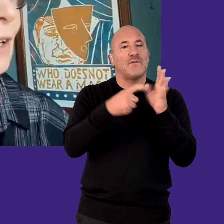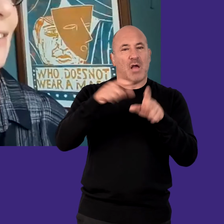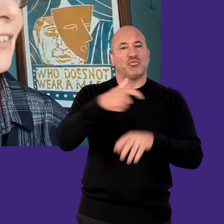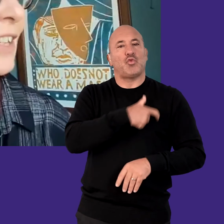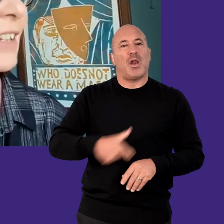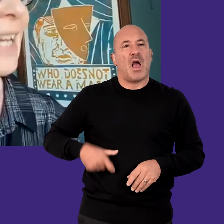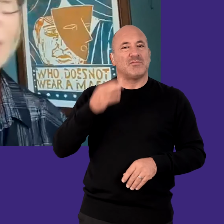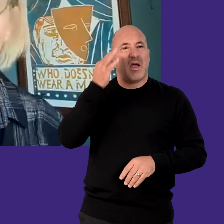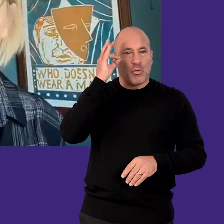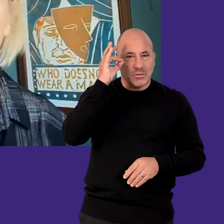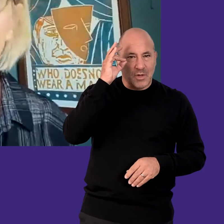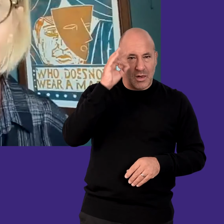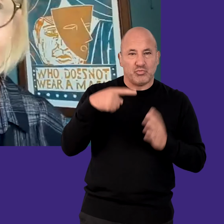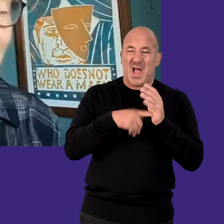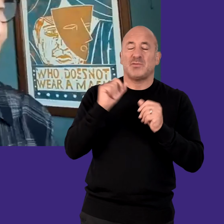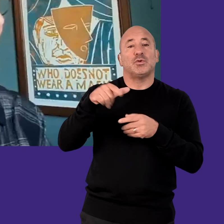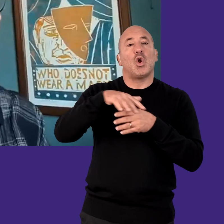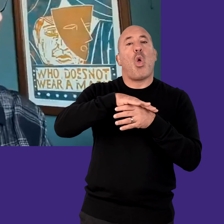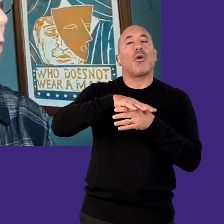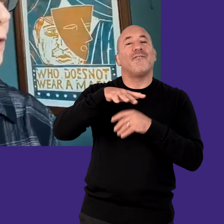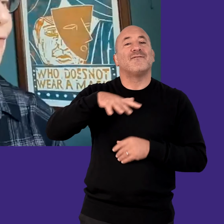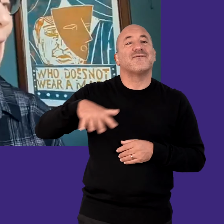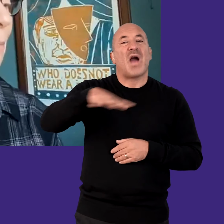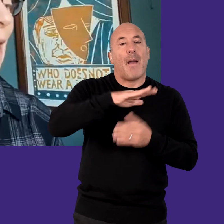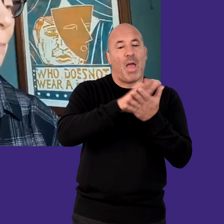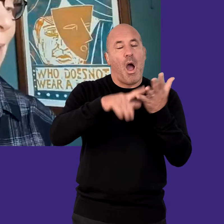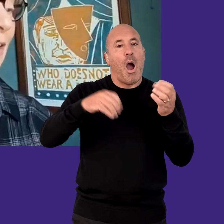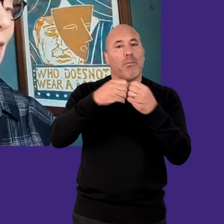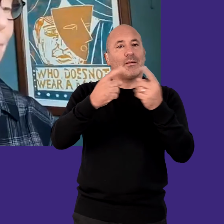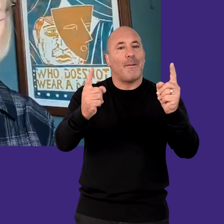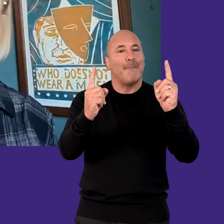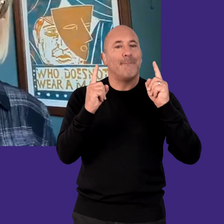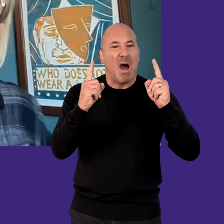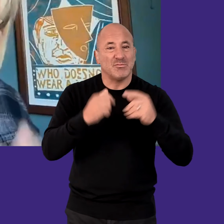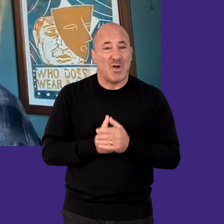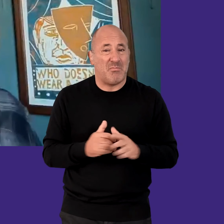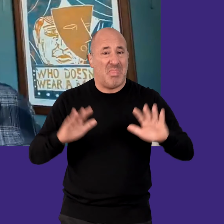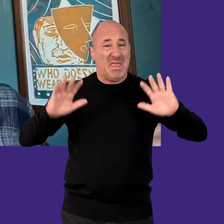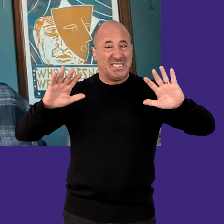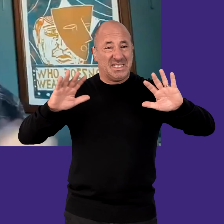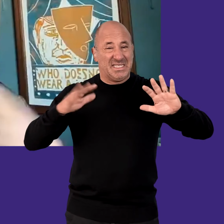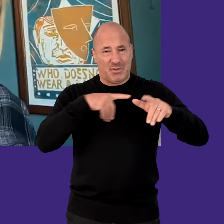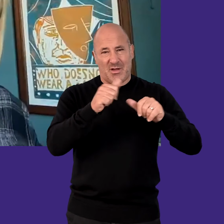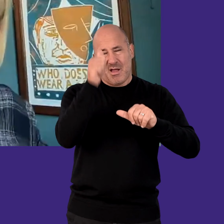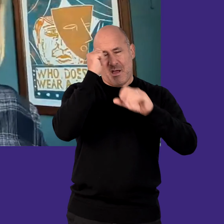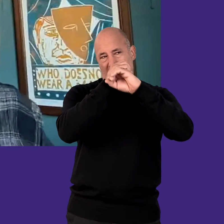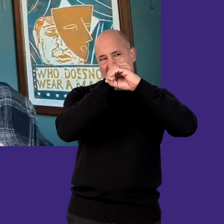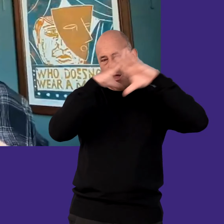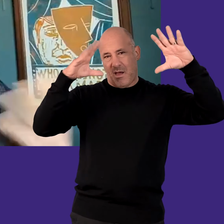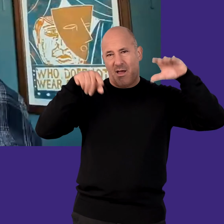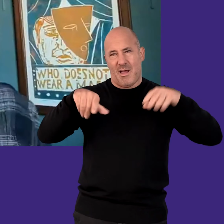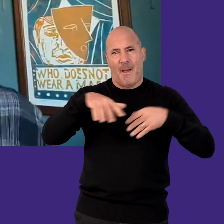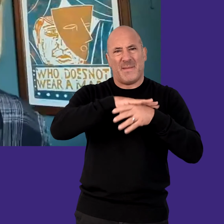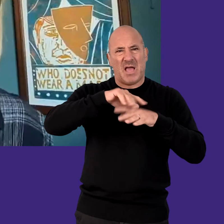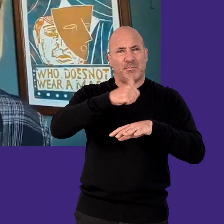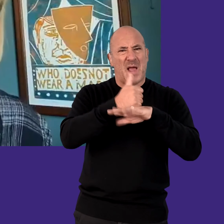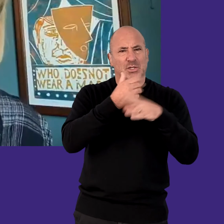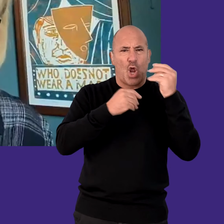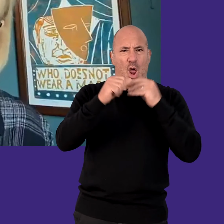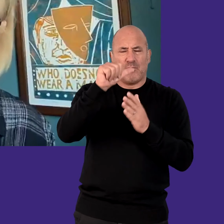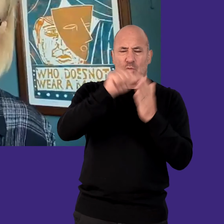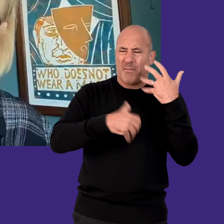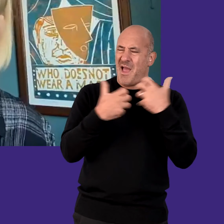from Doncaster City Council, and Tracy is the local family hub manager. So that's it from me. I just want to give you a bit of background as to how